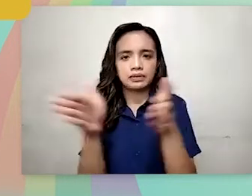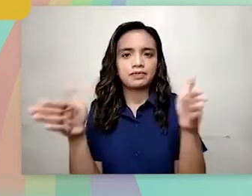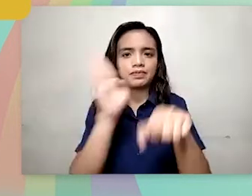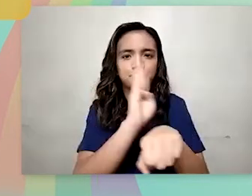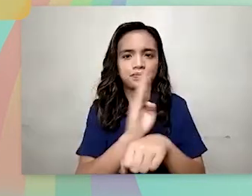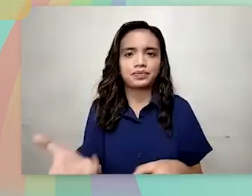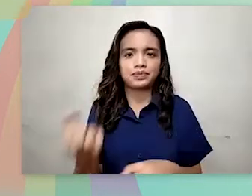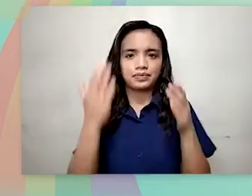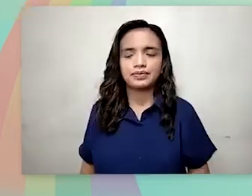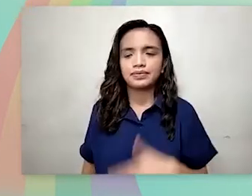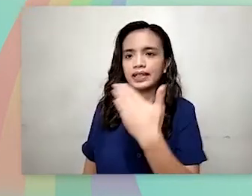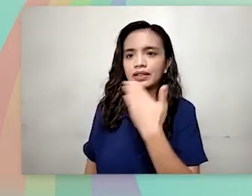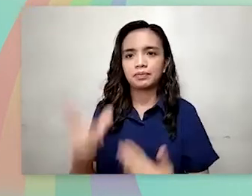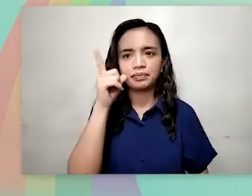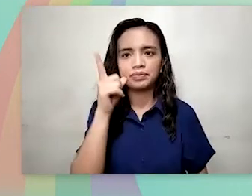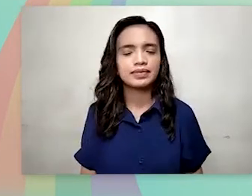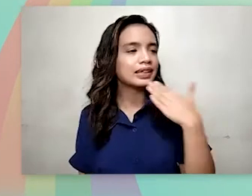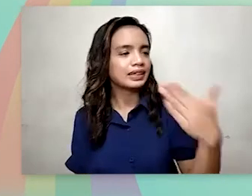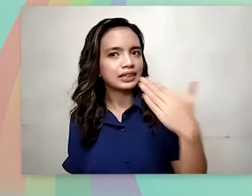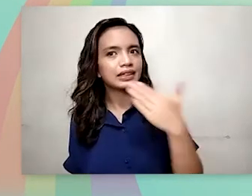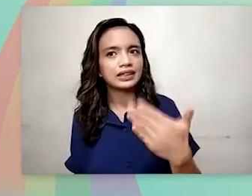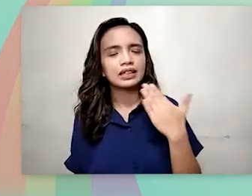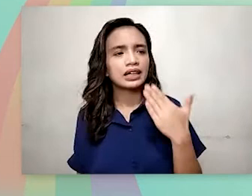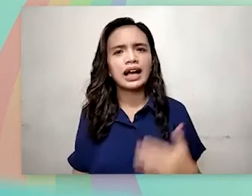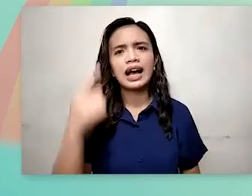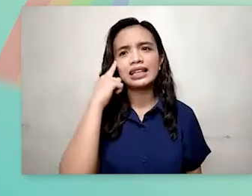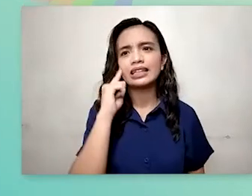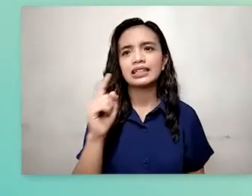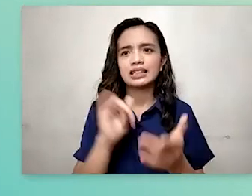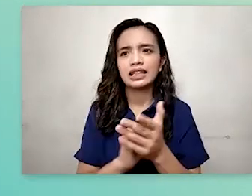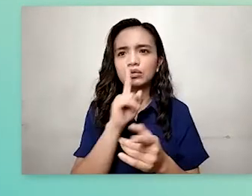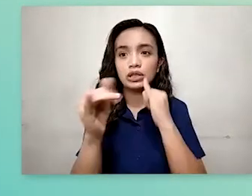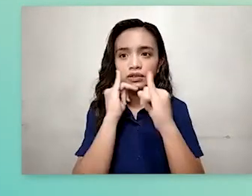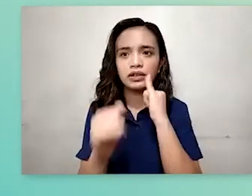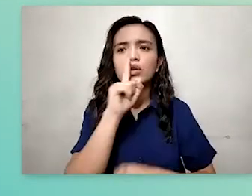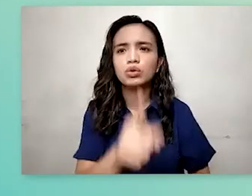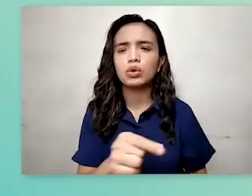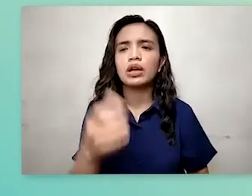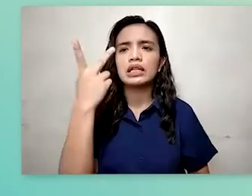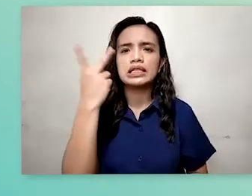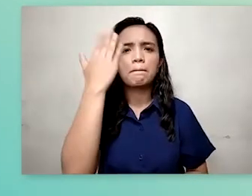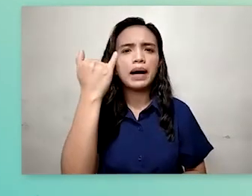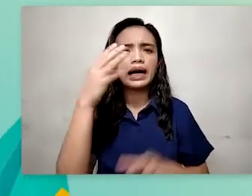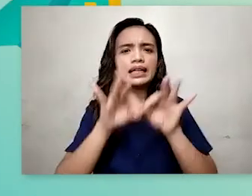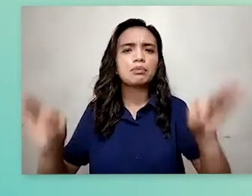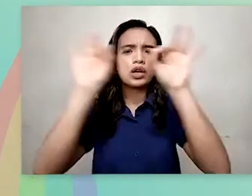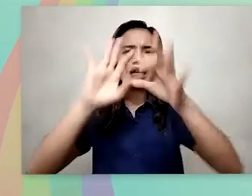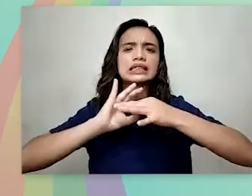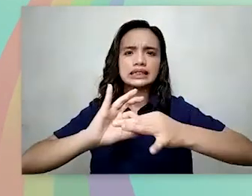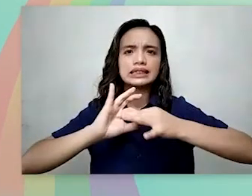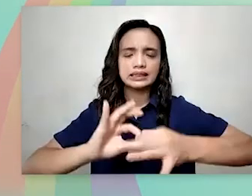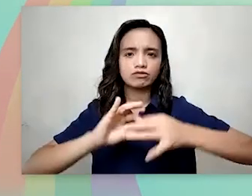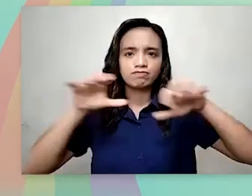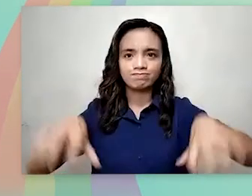assist MSMEs. Thank you very much. I think in that conversation, we really saw the importance of